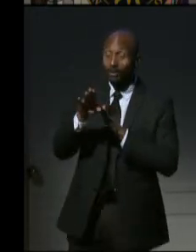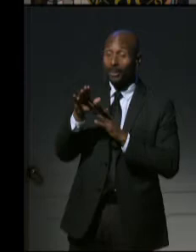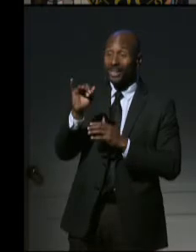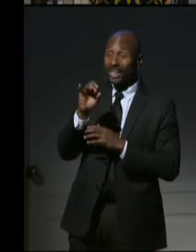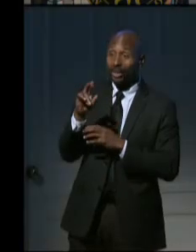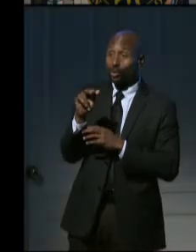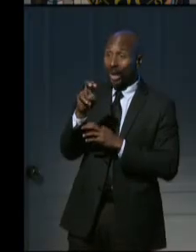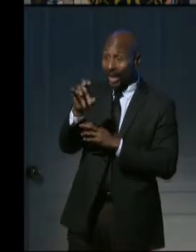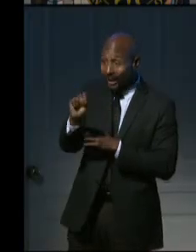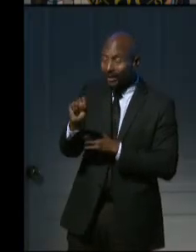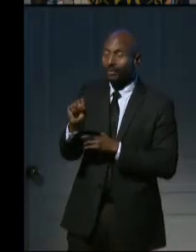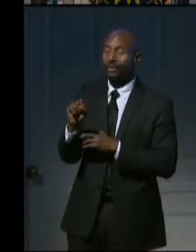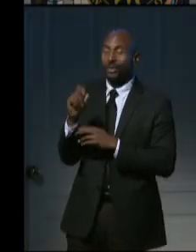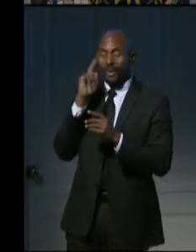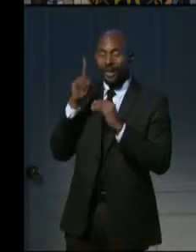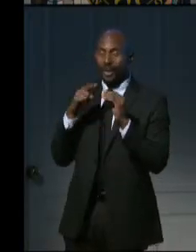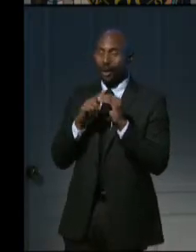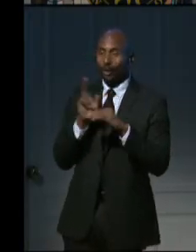interactives.